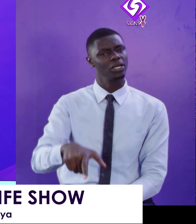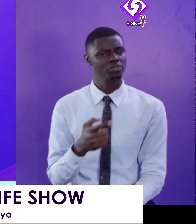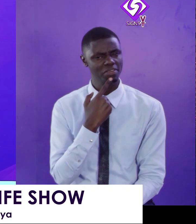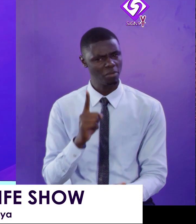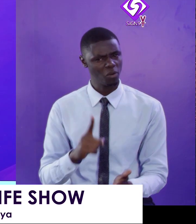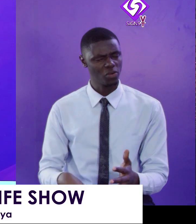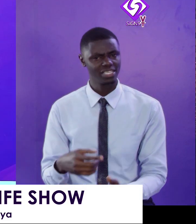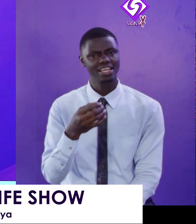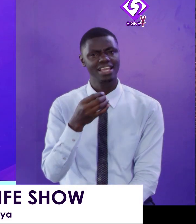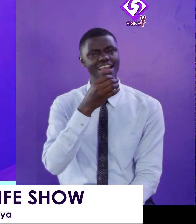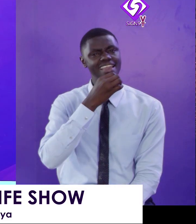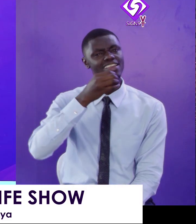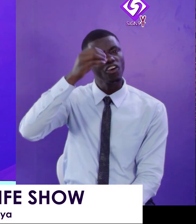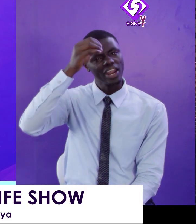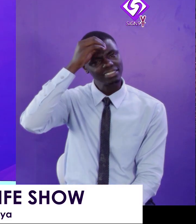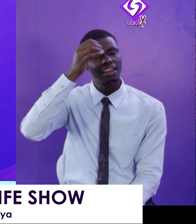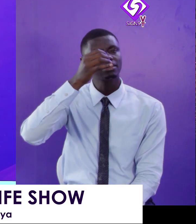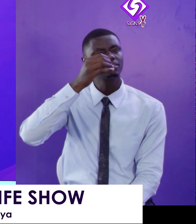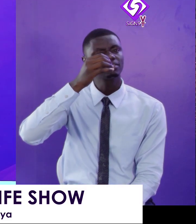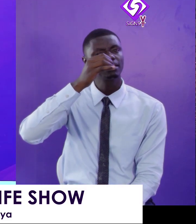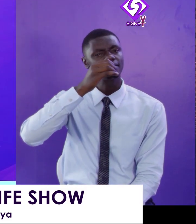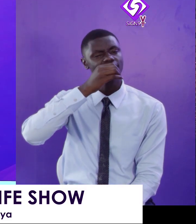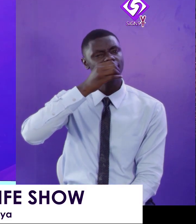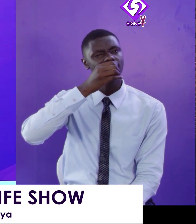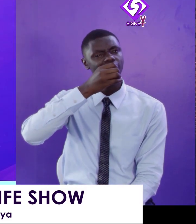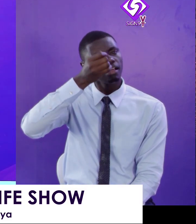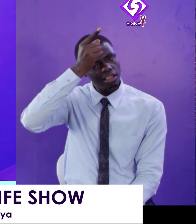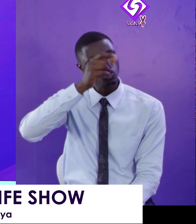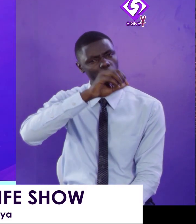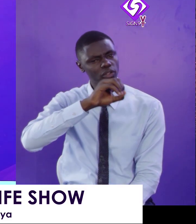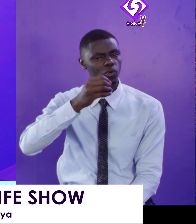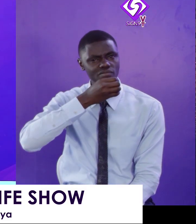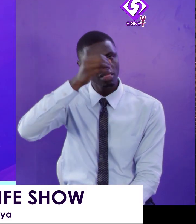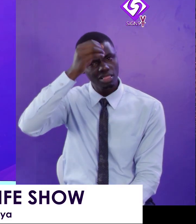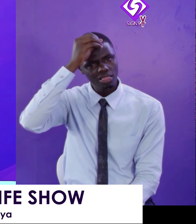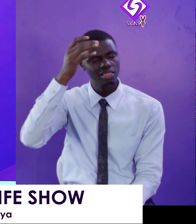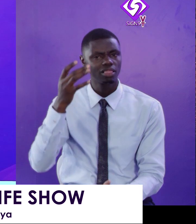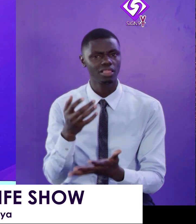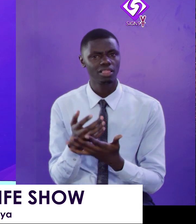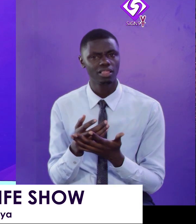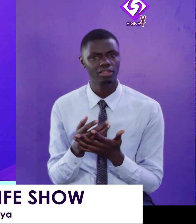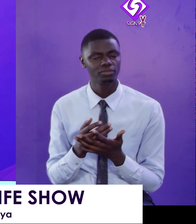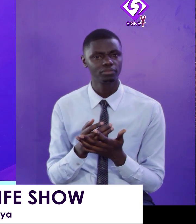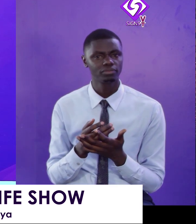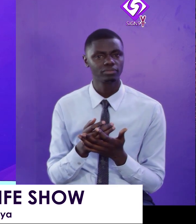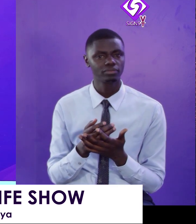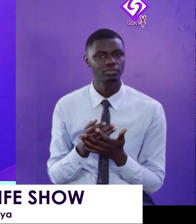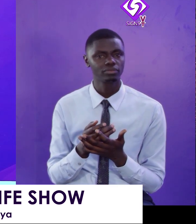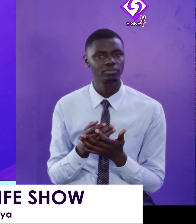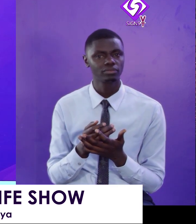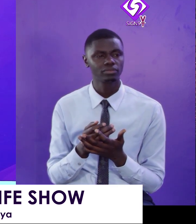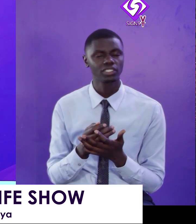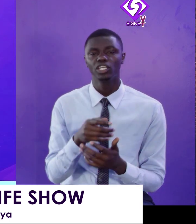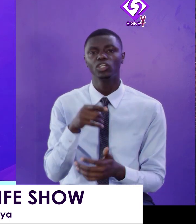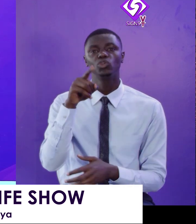bliss. When you're ignorant, you are, you're in just Disney